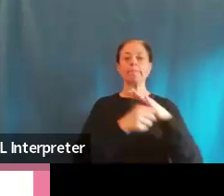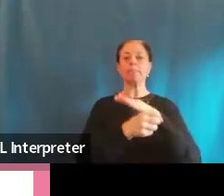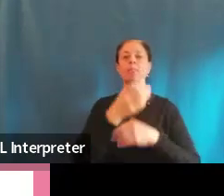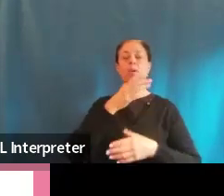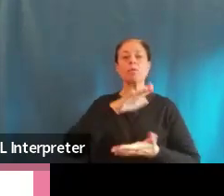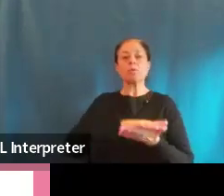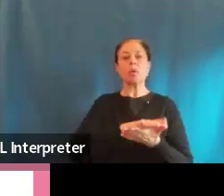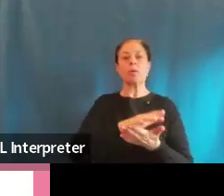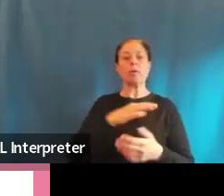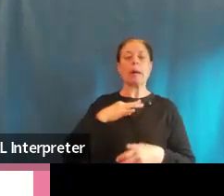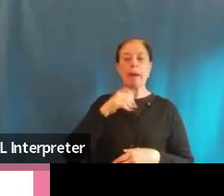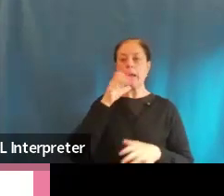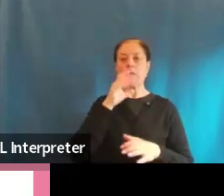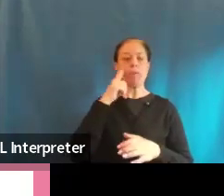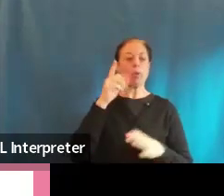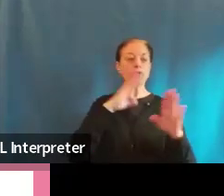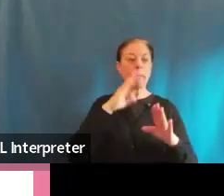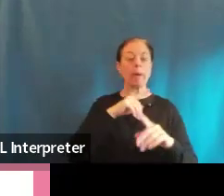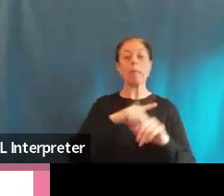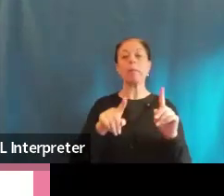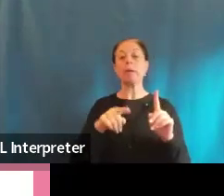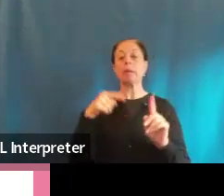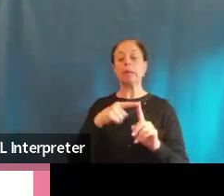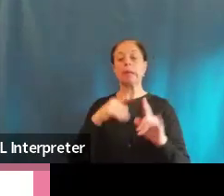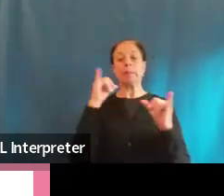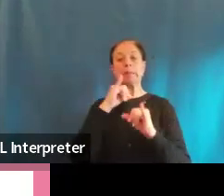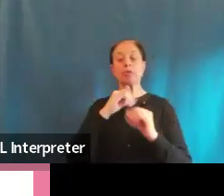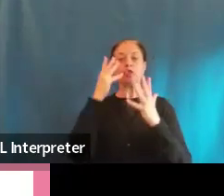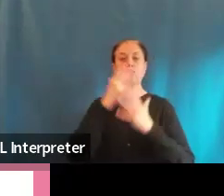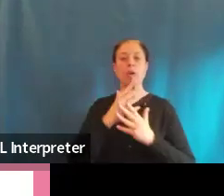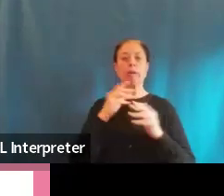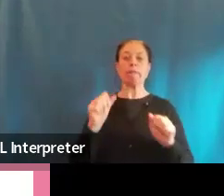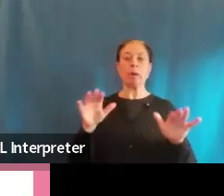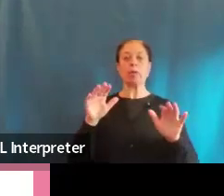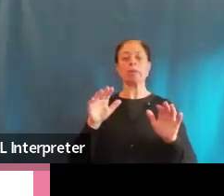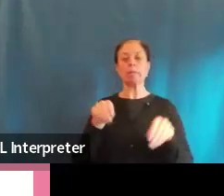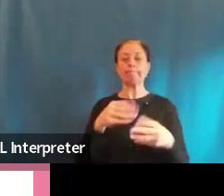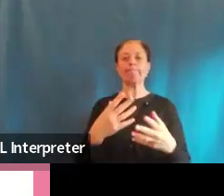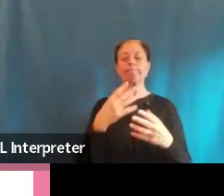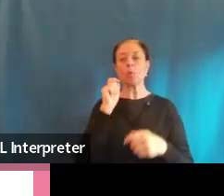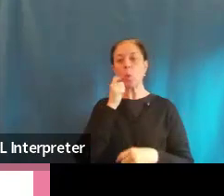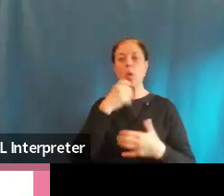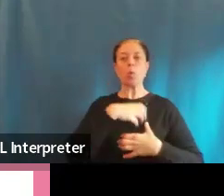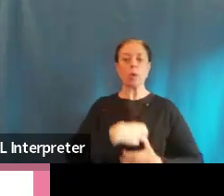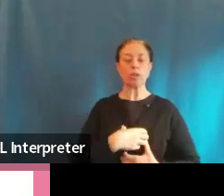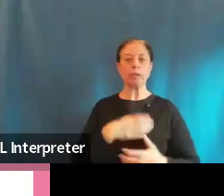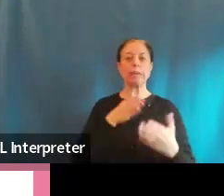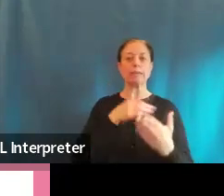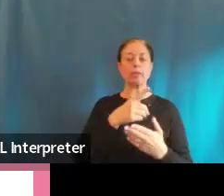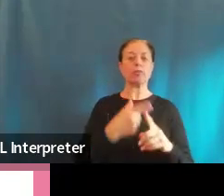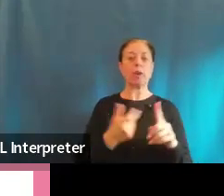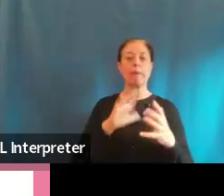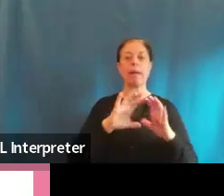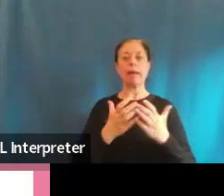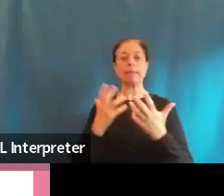to, she's not looking for any trouble. But when mischievous dark fairies grant cruel wishes made against her by her classmates, Catriona is